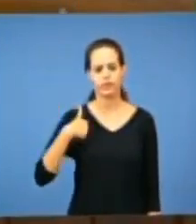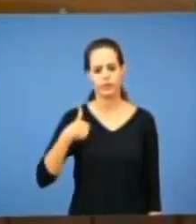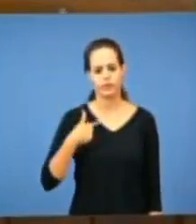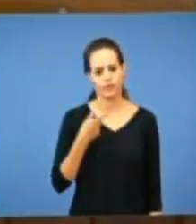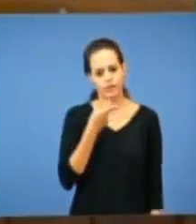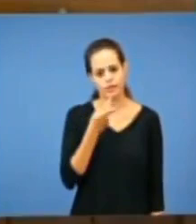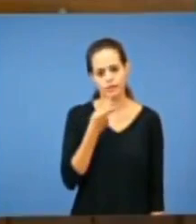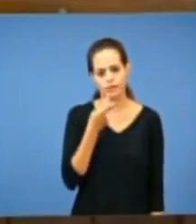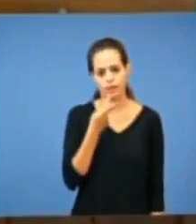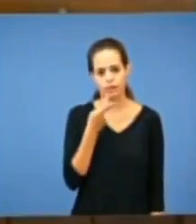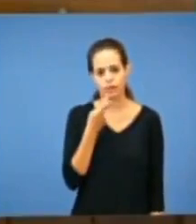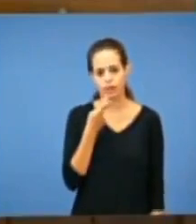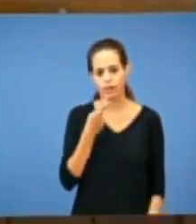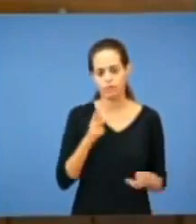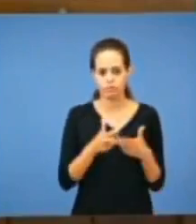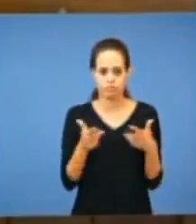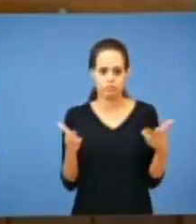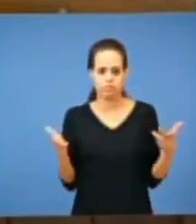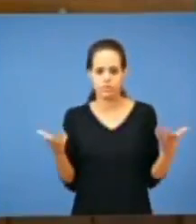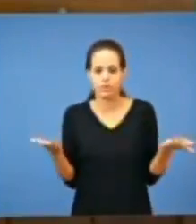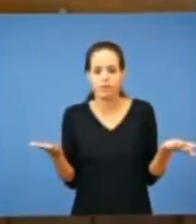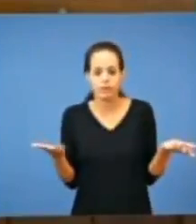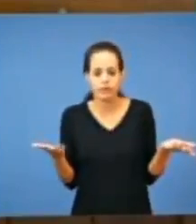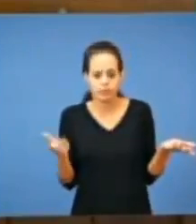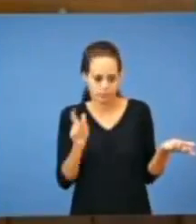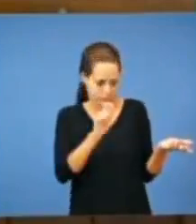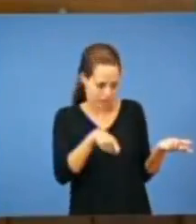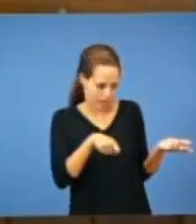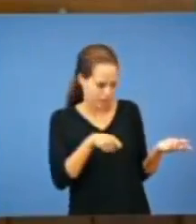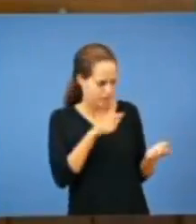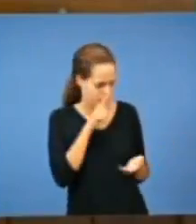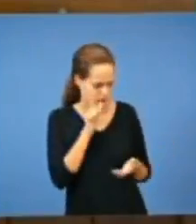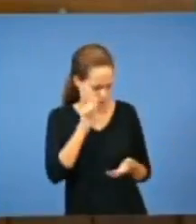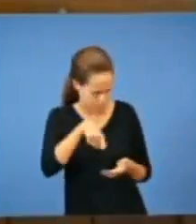but I know because we don't have a lot of time.